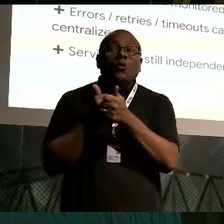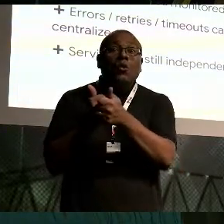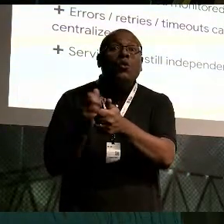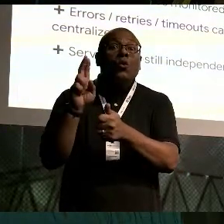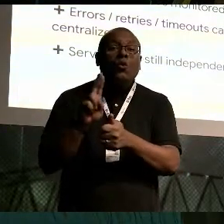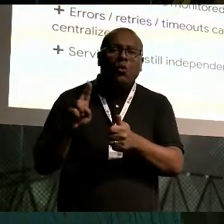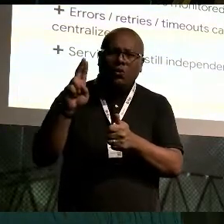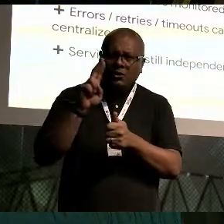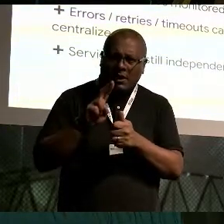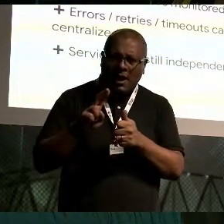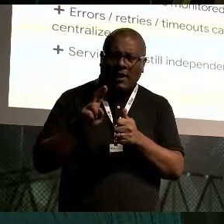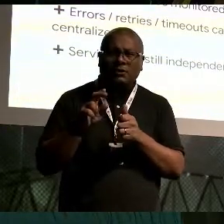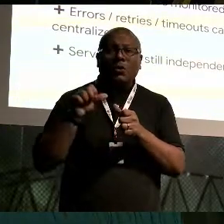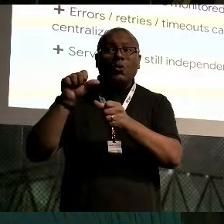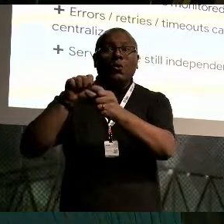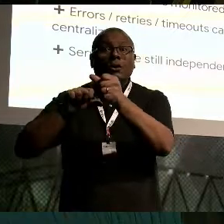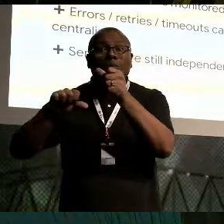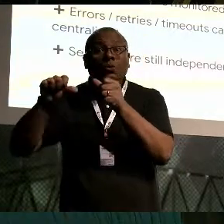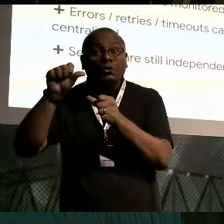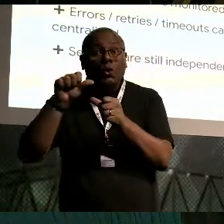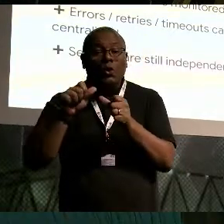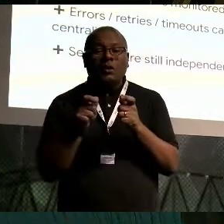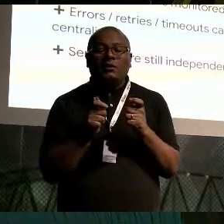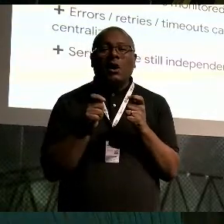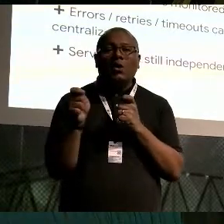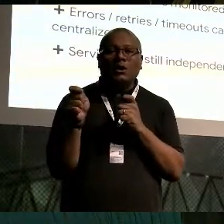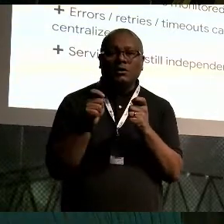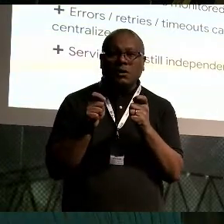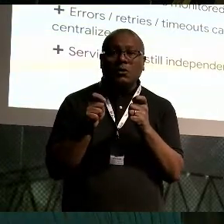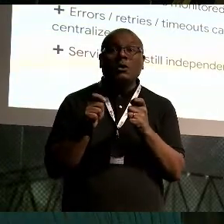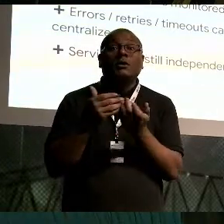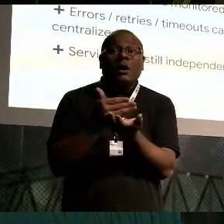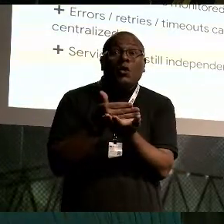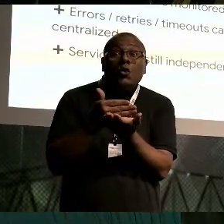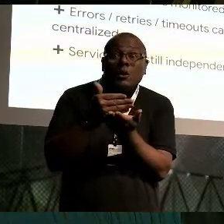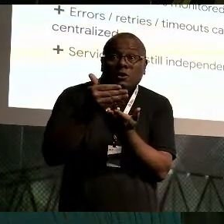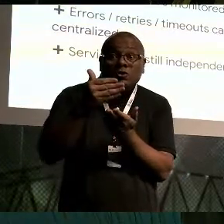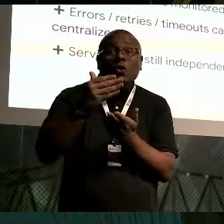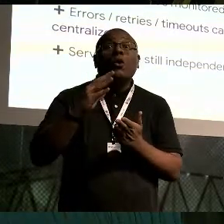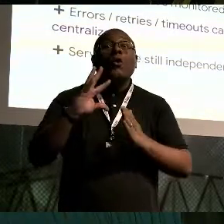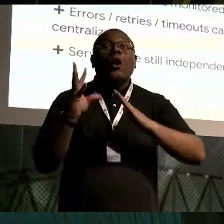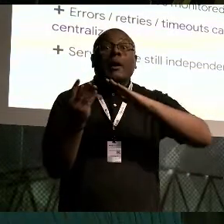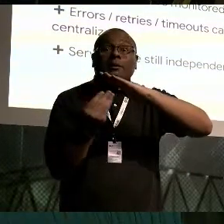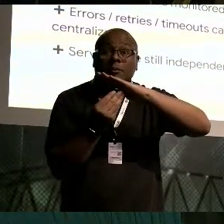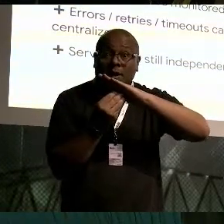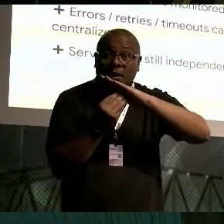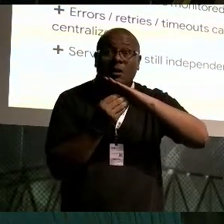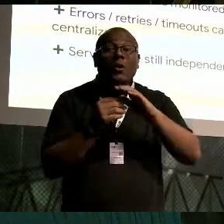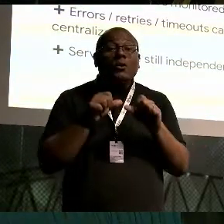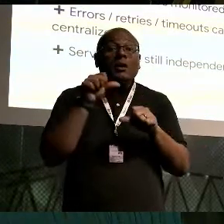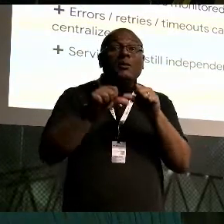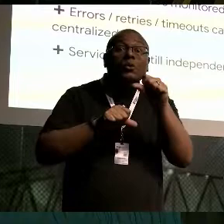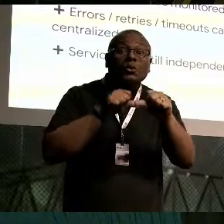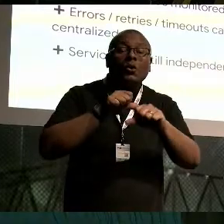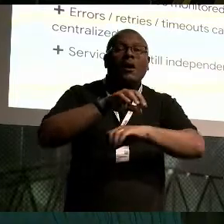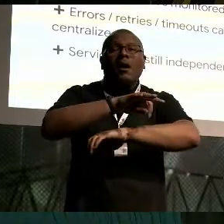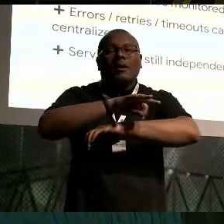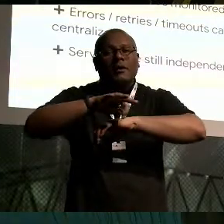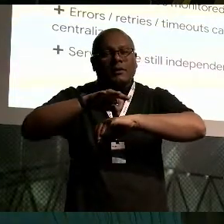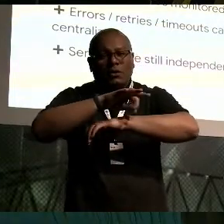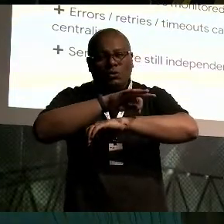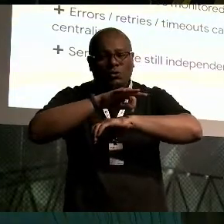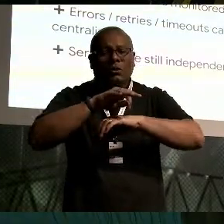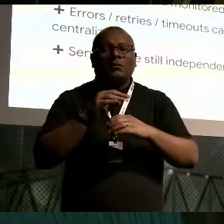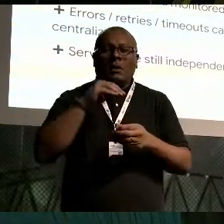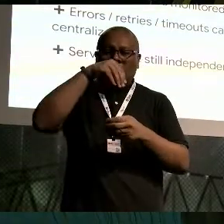service, but you also need to change your orchestration and deploy your orchestration as well. So it becomes a little bit harder to change your architecture if you're using an